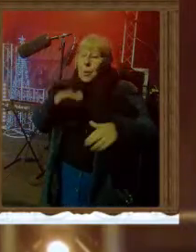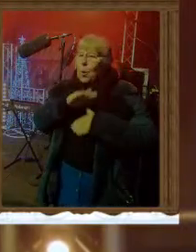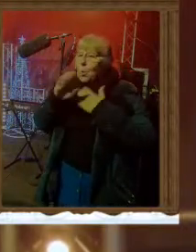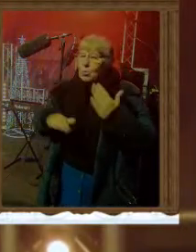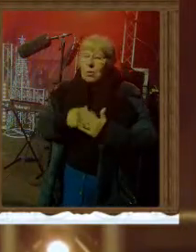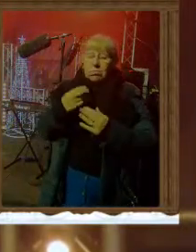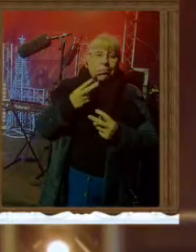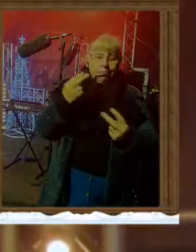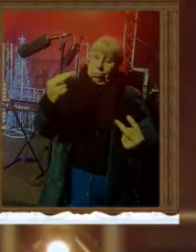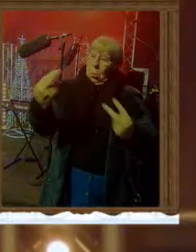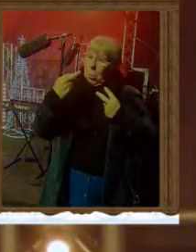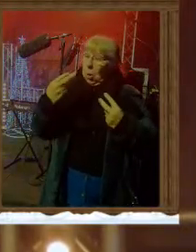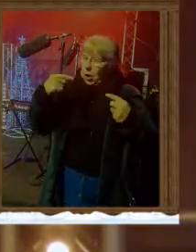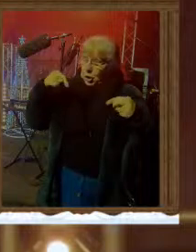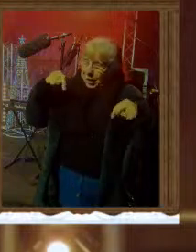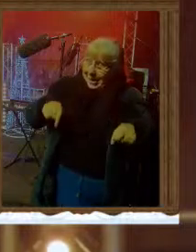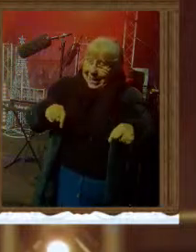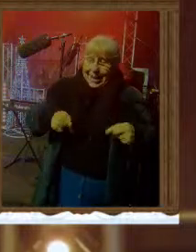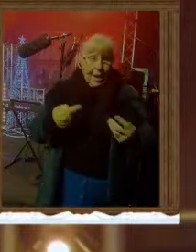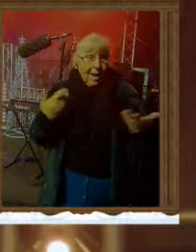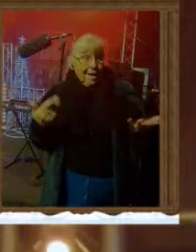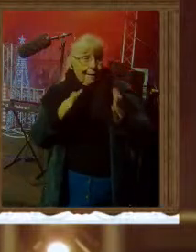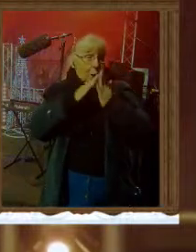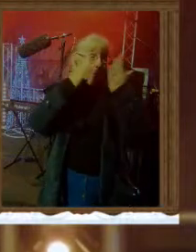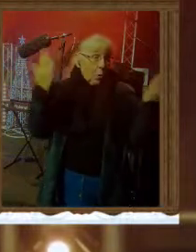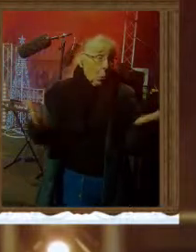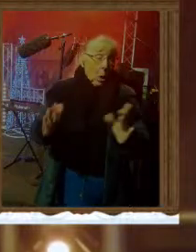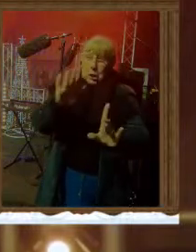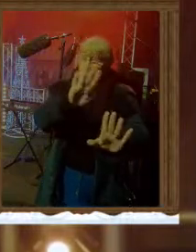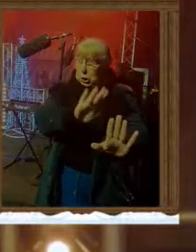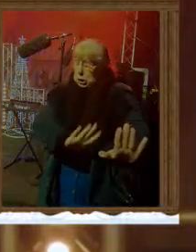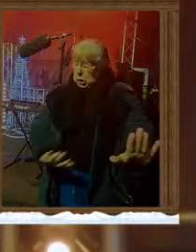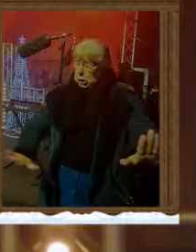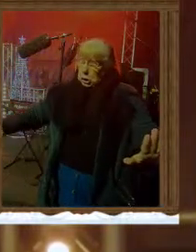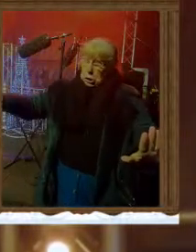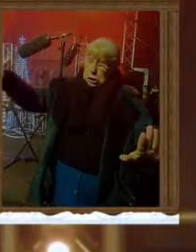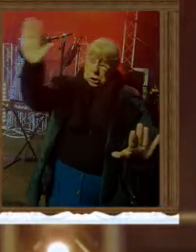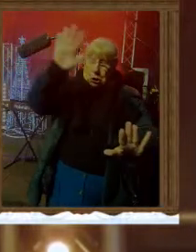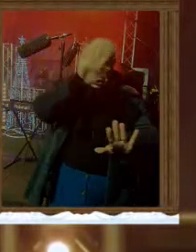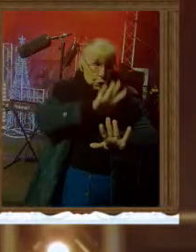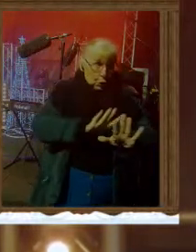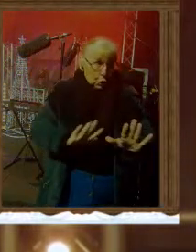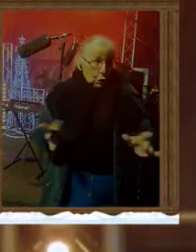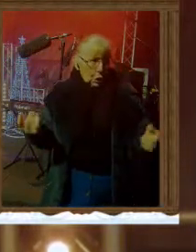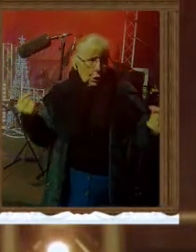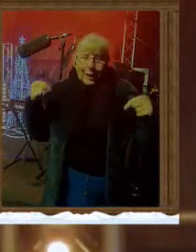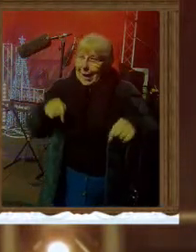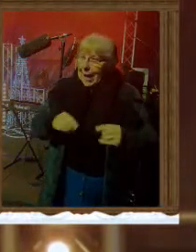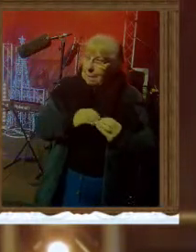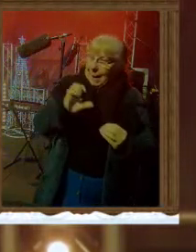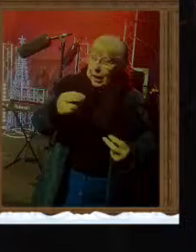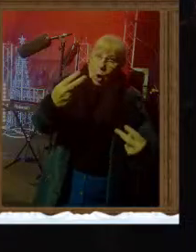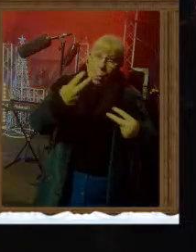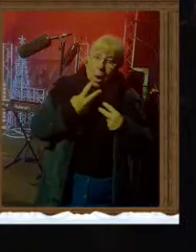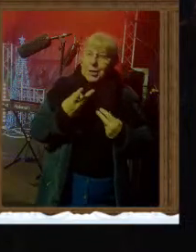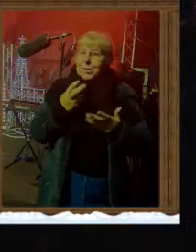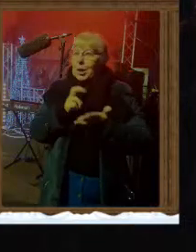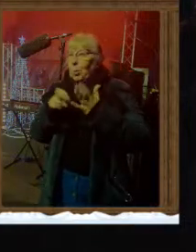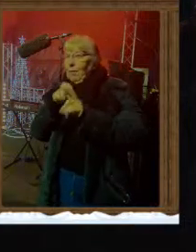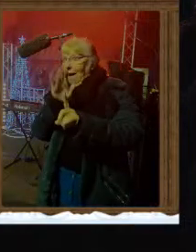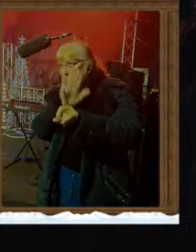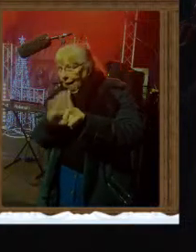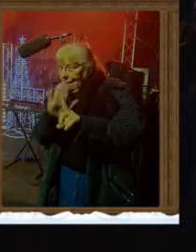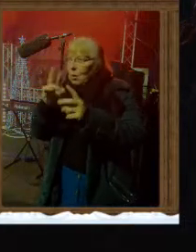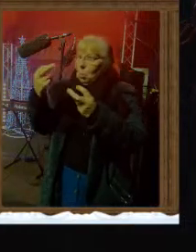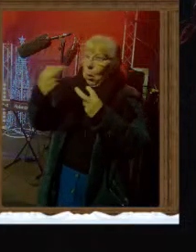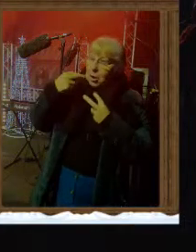watching us from, all potentially anywhere in the world tonight. Maybe right here in Ballyclare, further afield across Northern Ireland, or